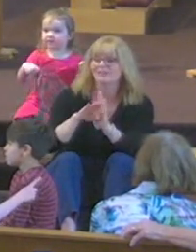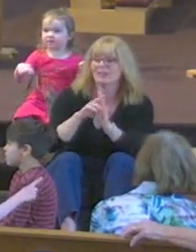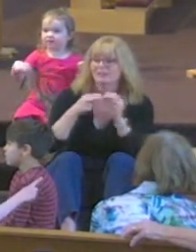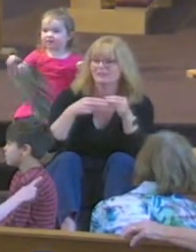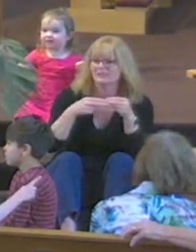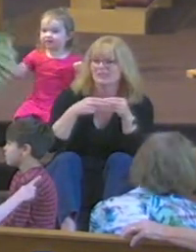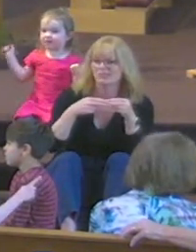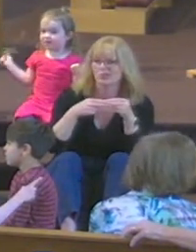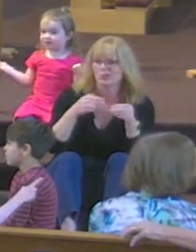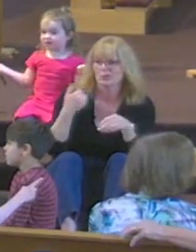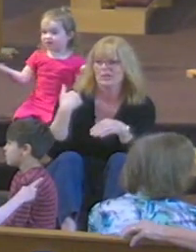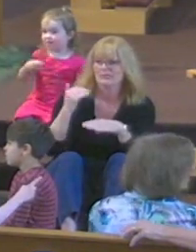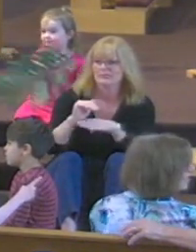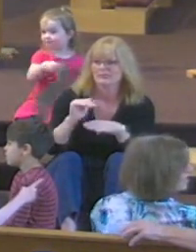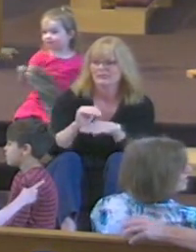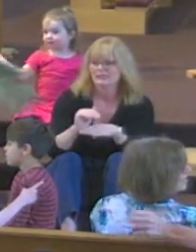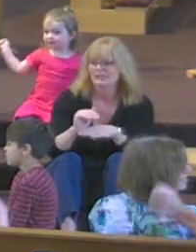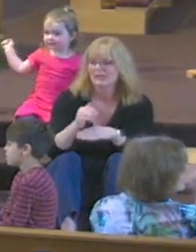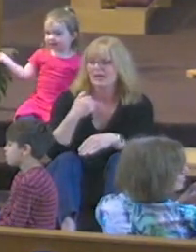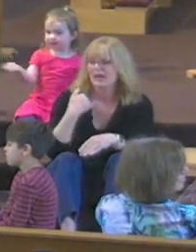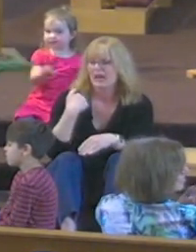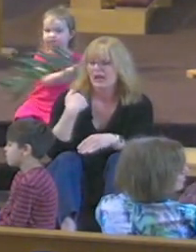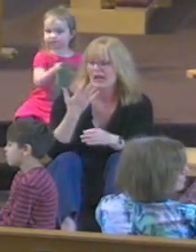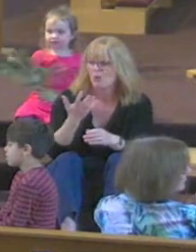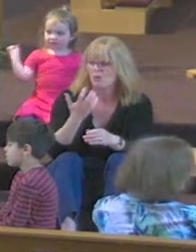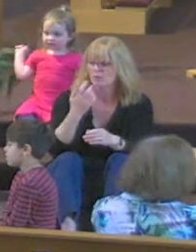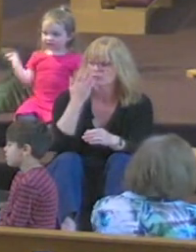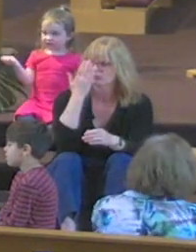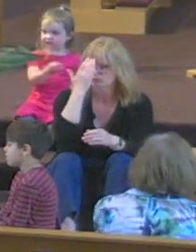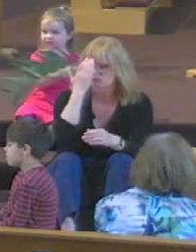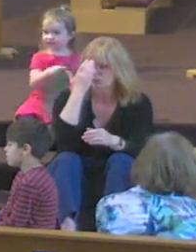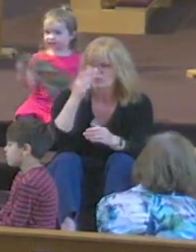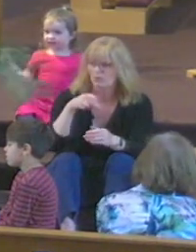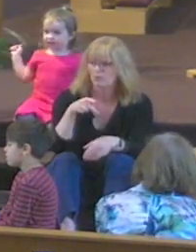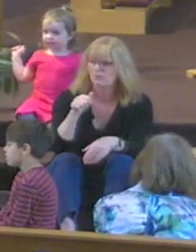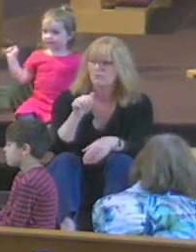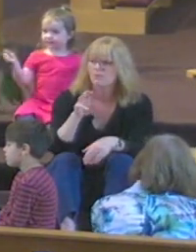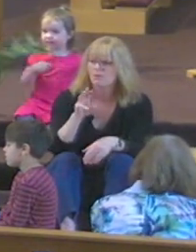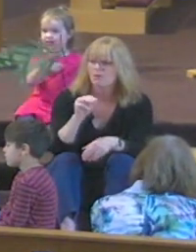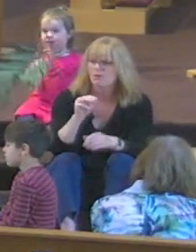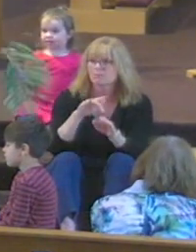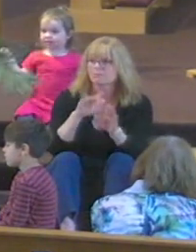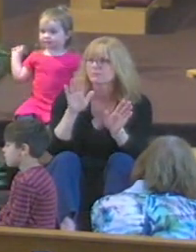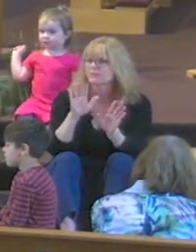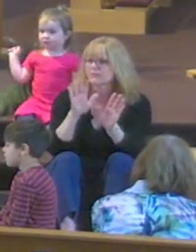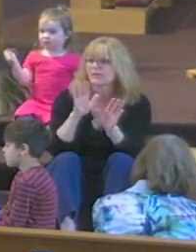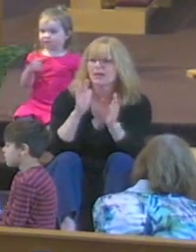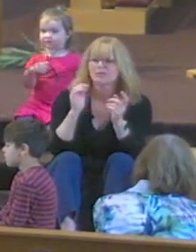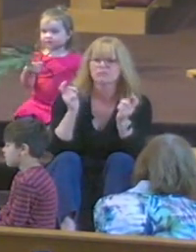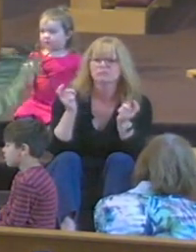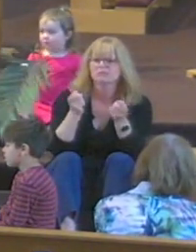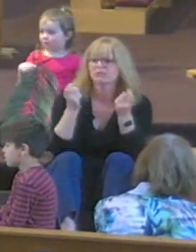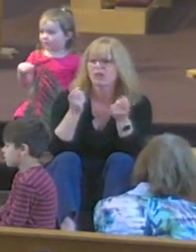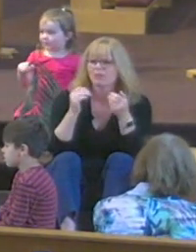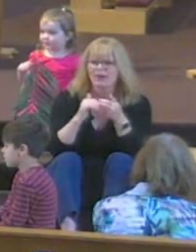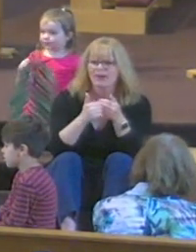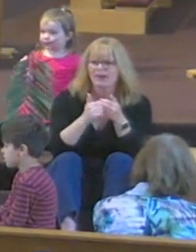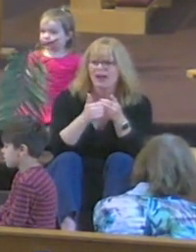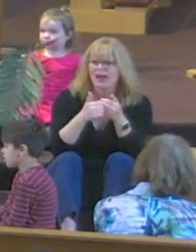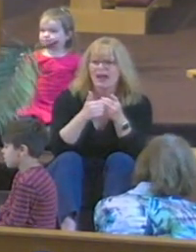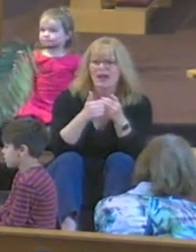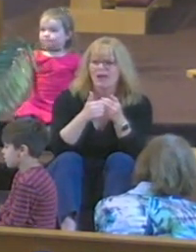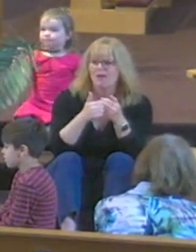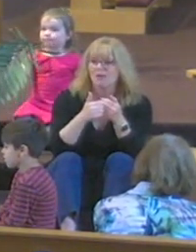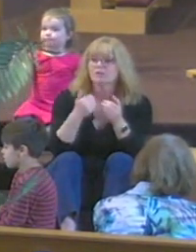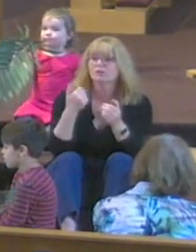was nosy because I'm a nosy kind of person and I wanted to know what it looked like for Palm Sunday all over the world. So I threw some